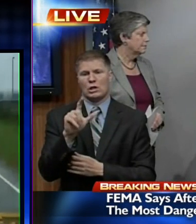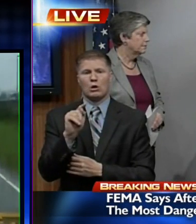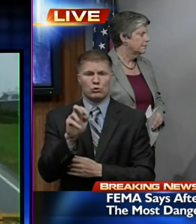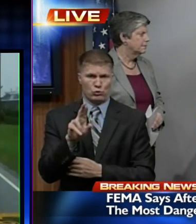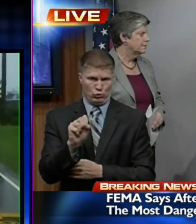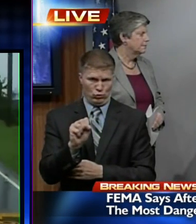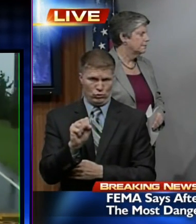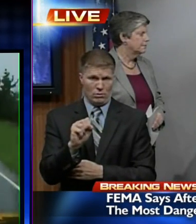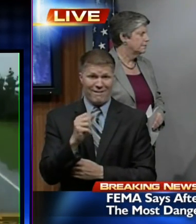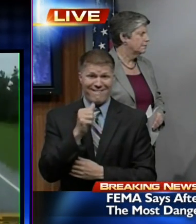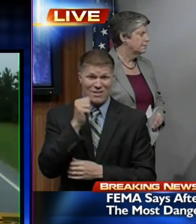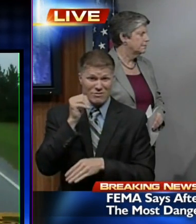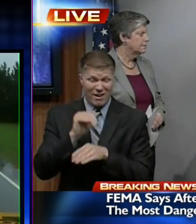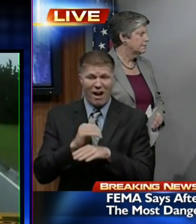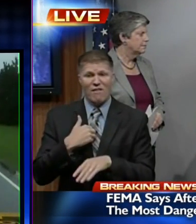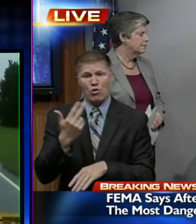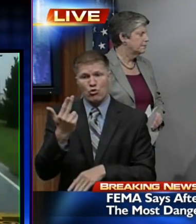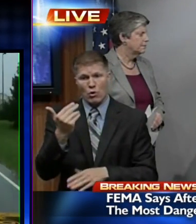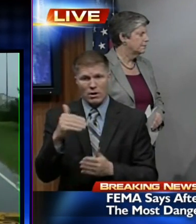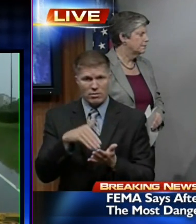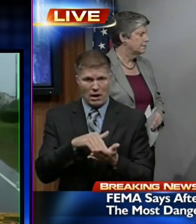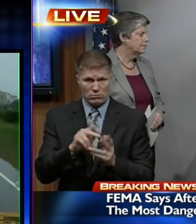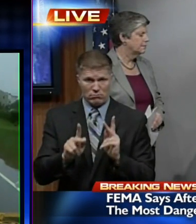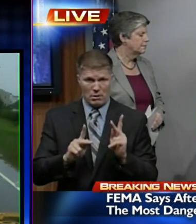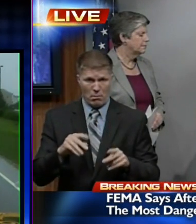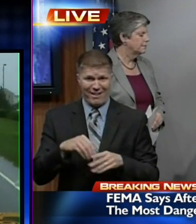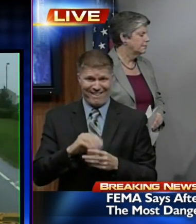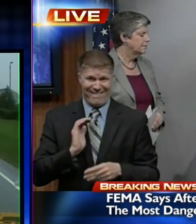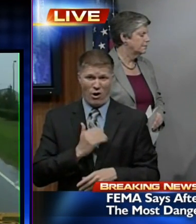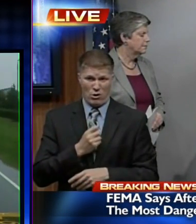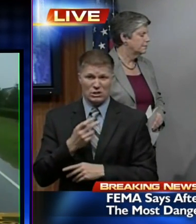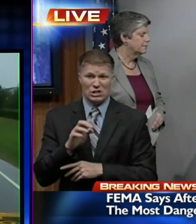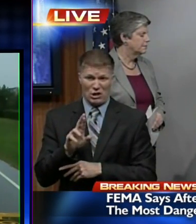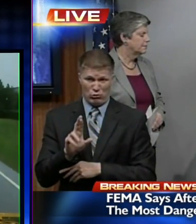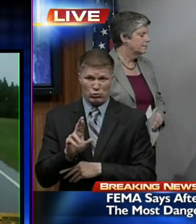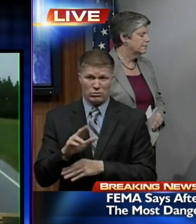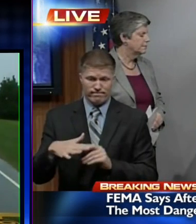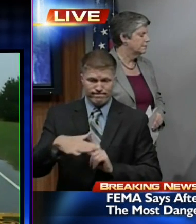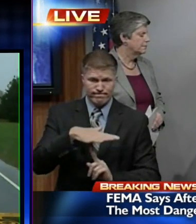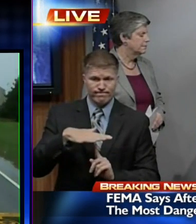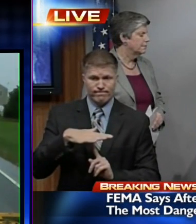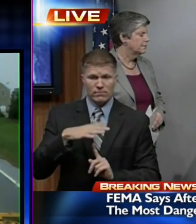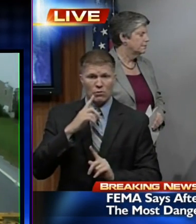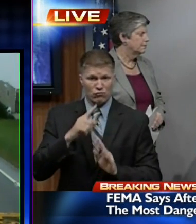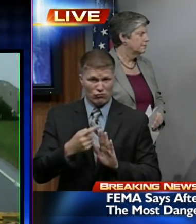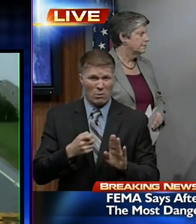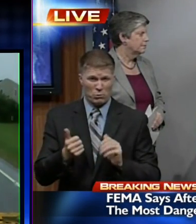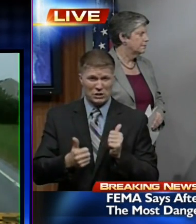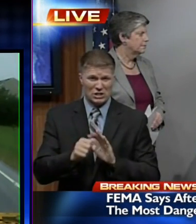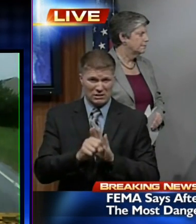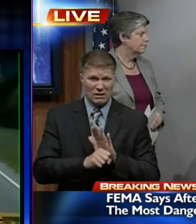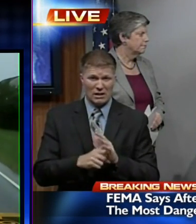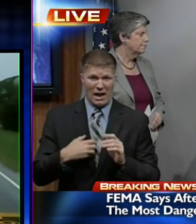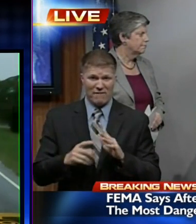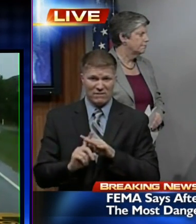we had 13,000 people in our shelters from the states that were evacuated. We have nearly 150 shelters